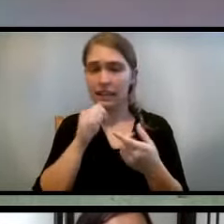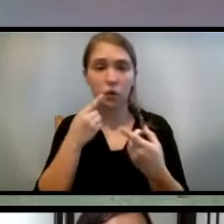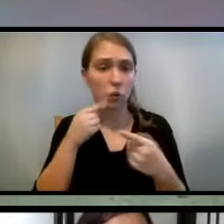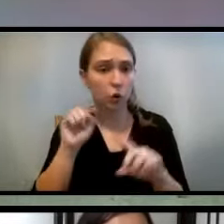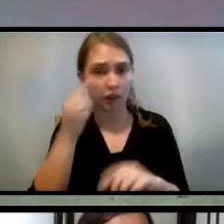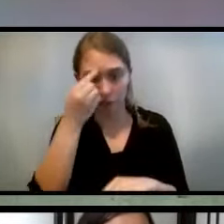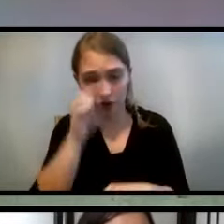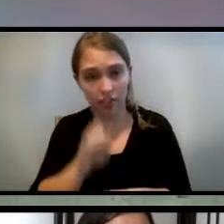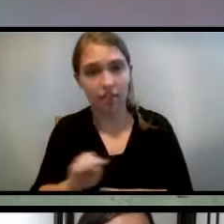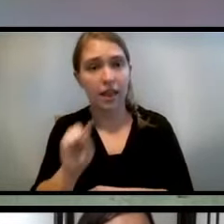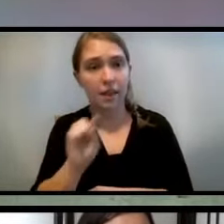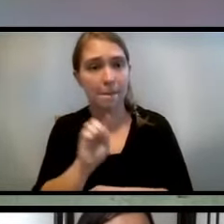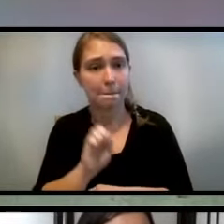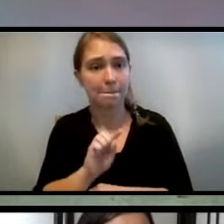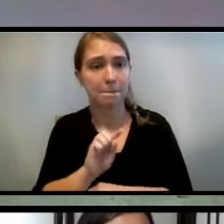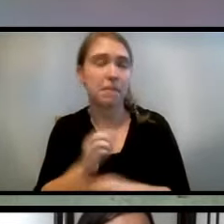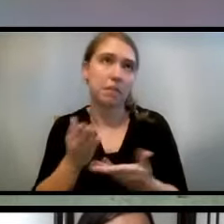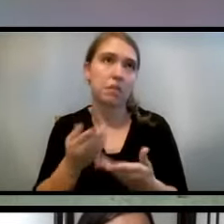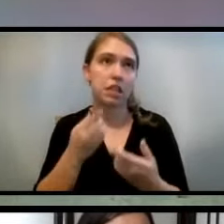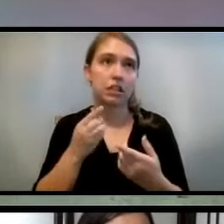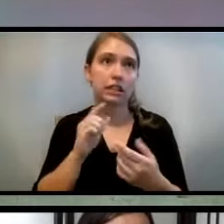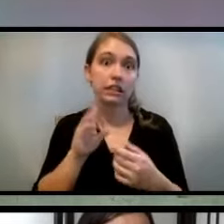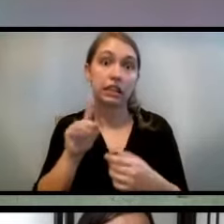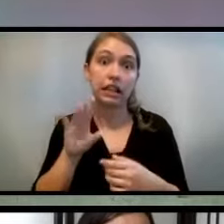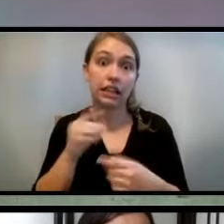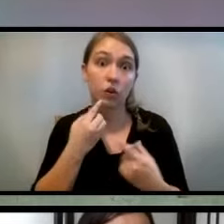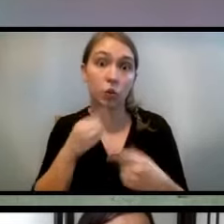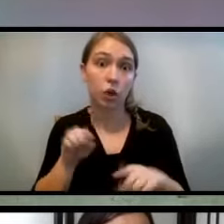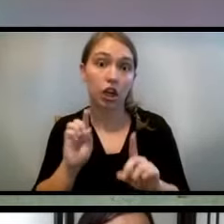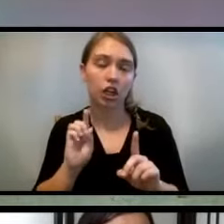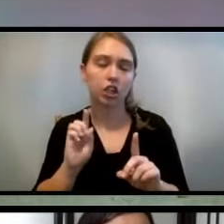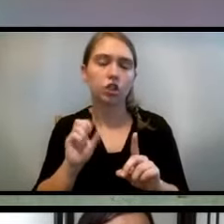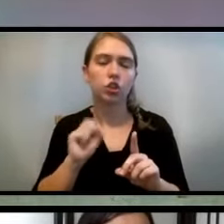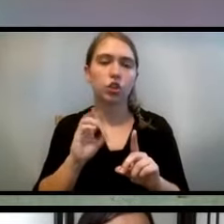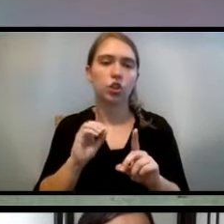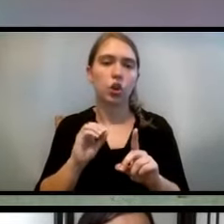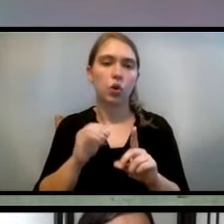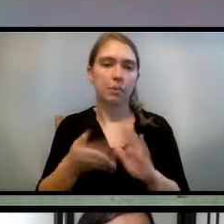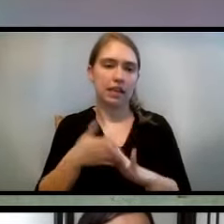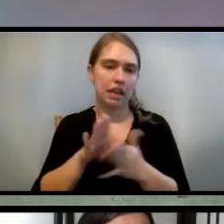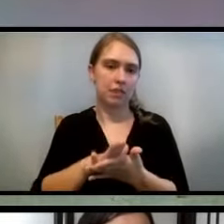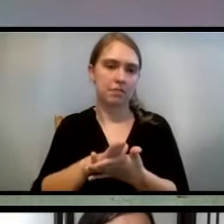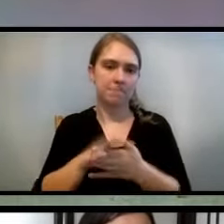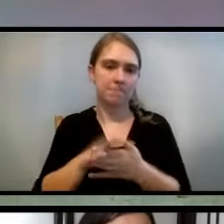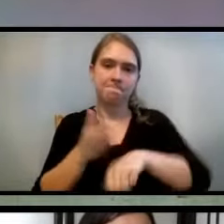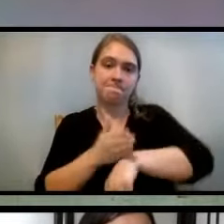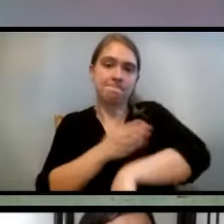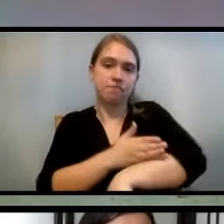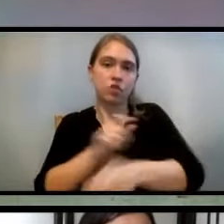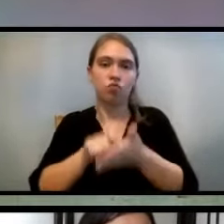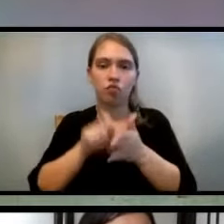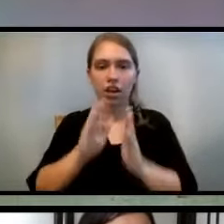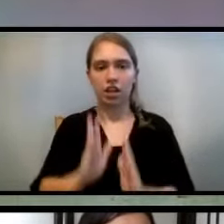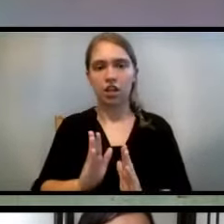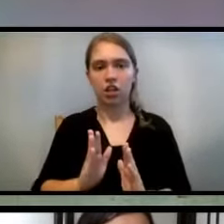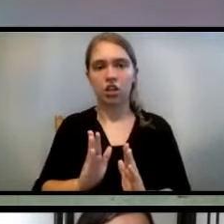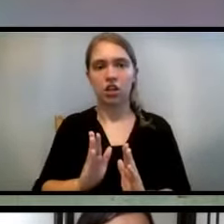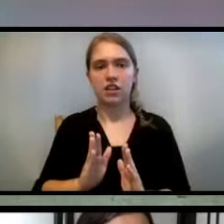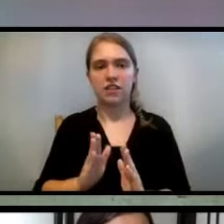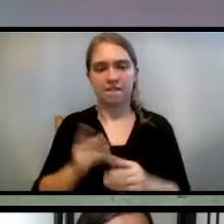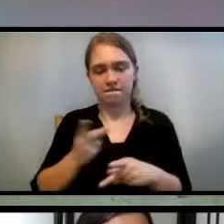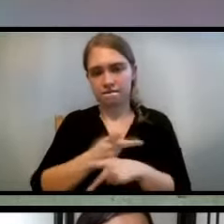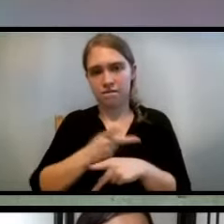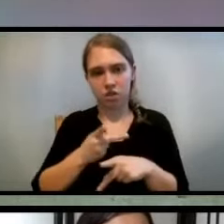for them. So I think part of growing and emerging as a new writer is gradually building your own sense of